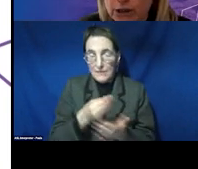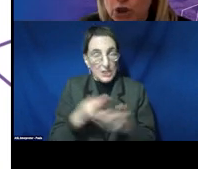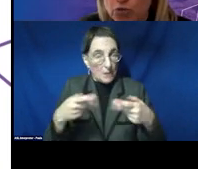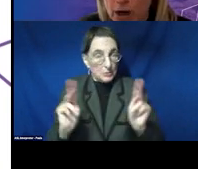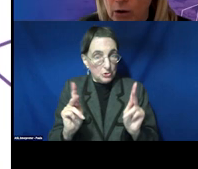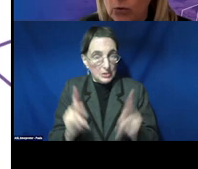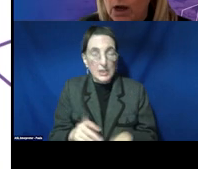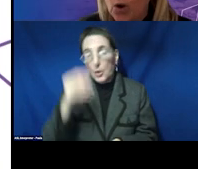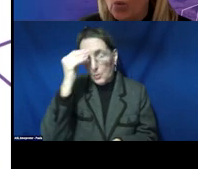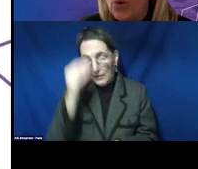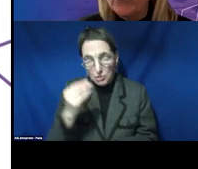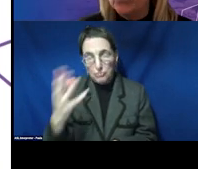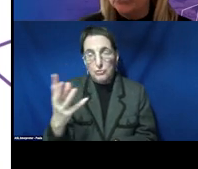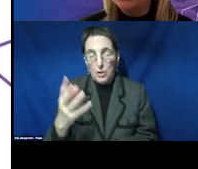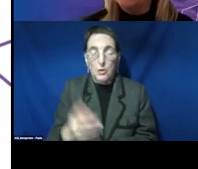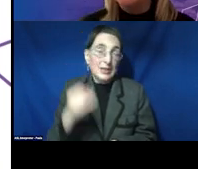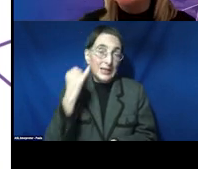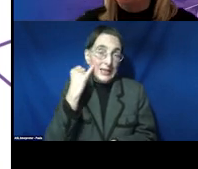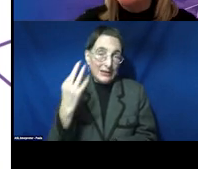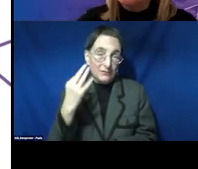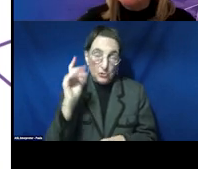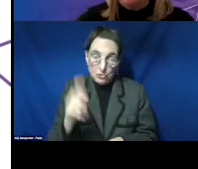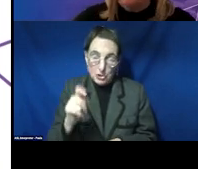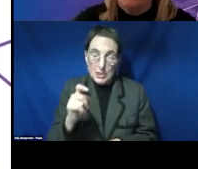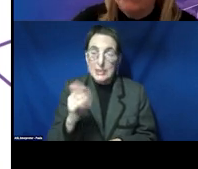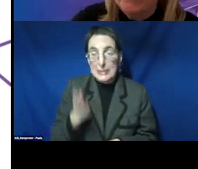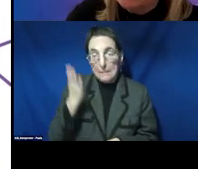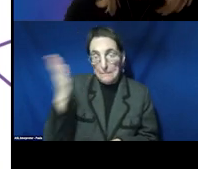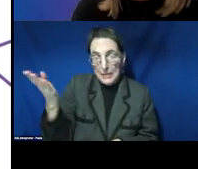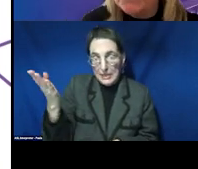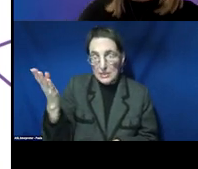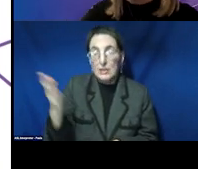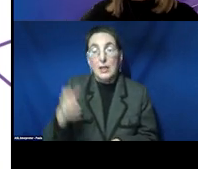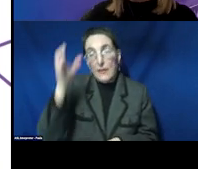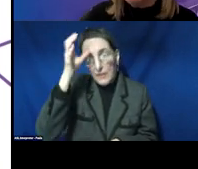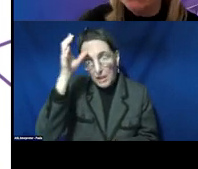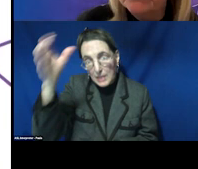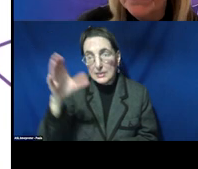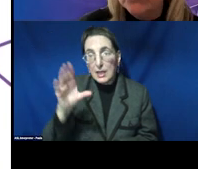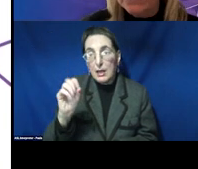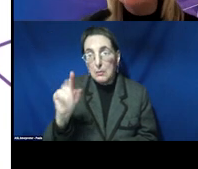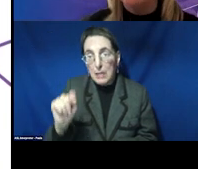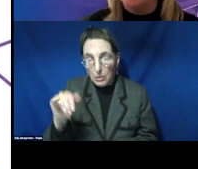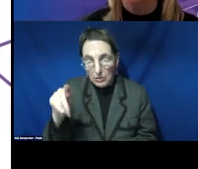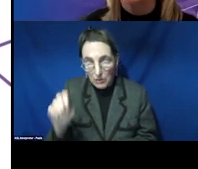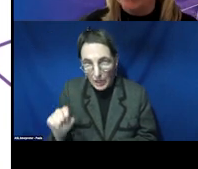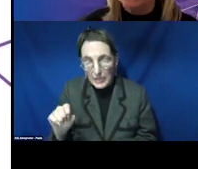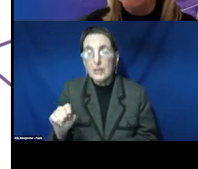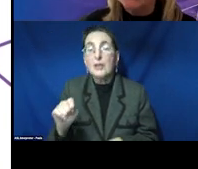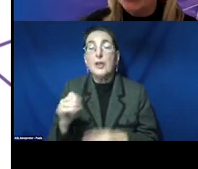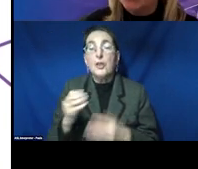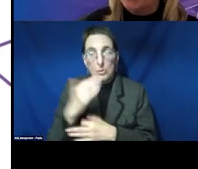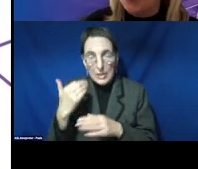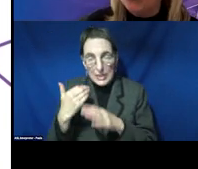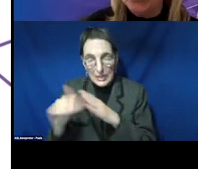will let you know whether you should submit the concept outline via email and provide